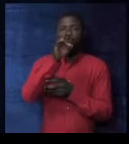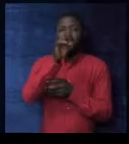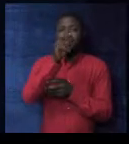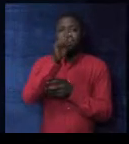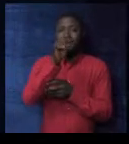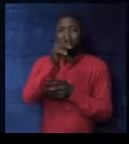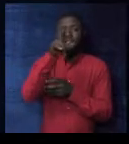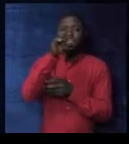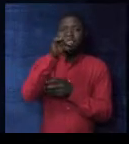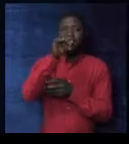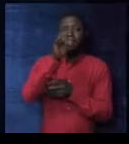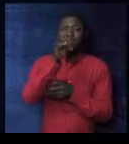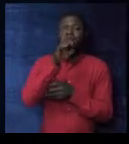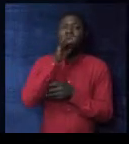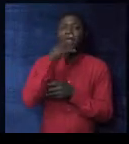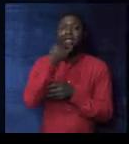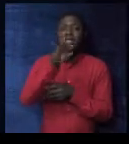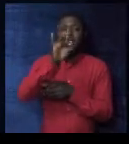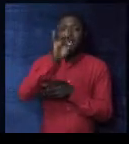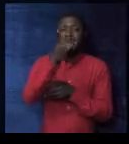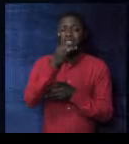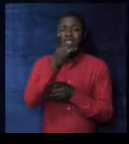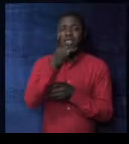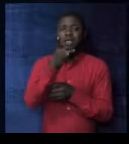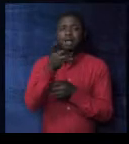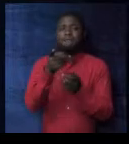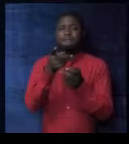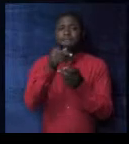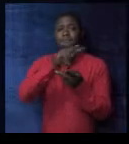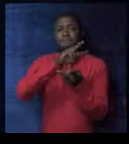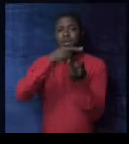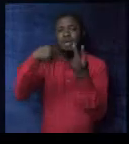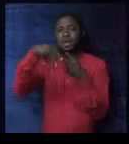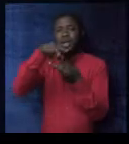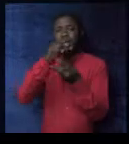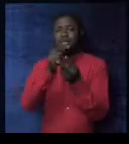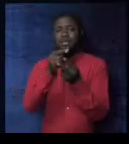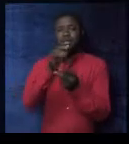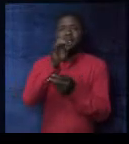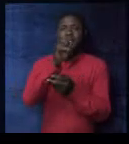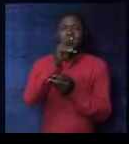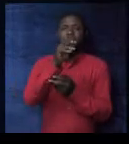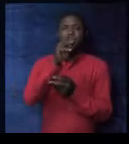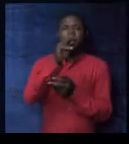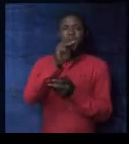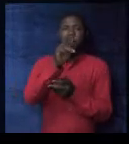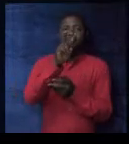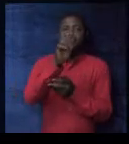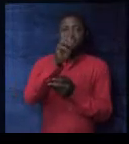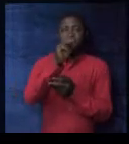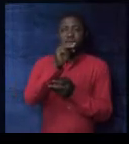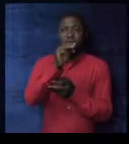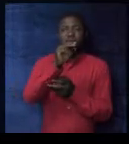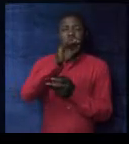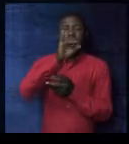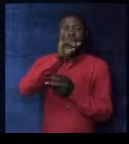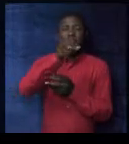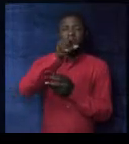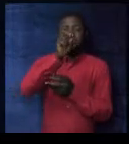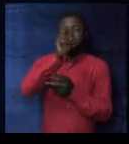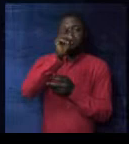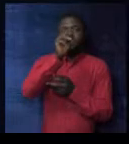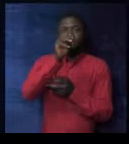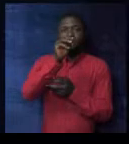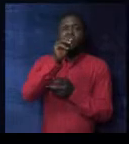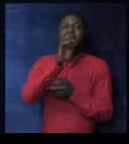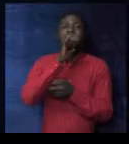Uranus, Neptune are the 8 planets. And them, Jason. And them, Jason is the first letters that